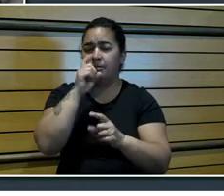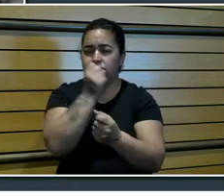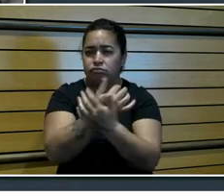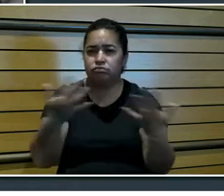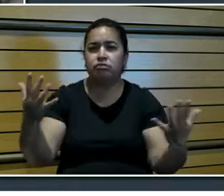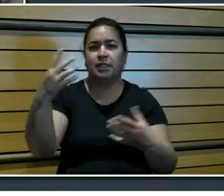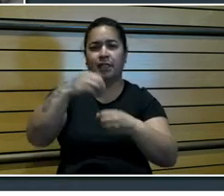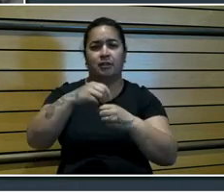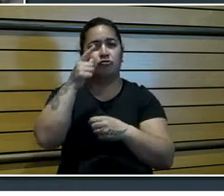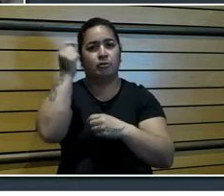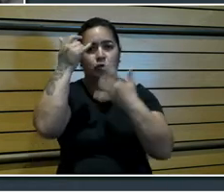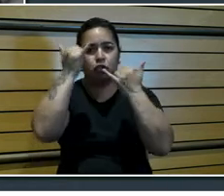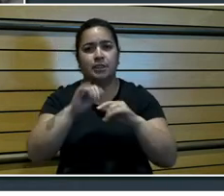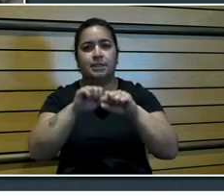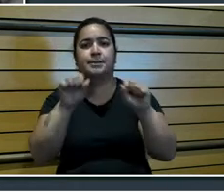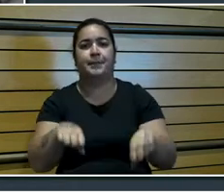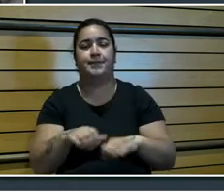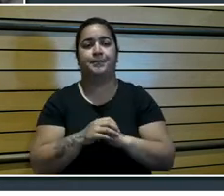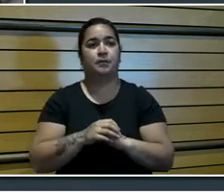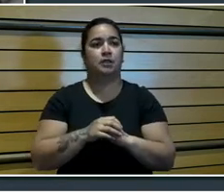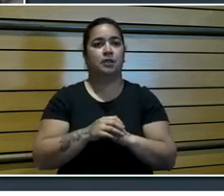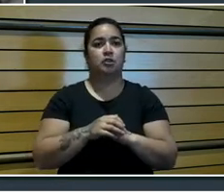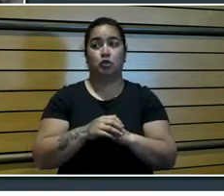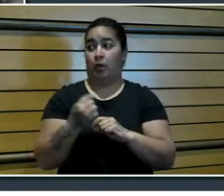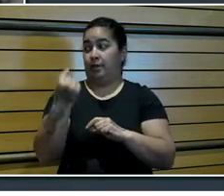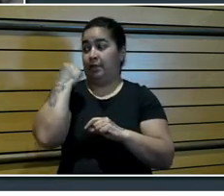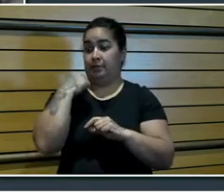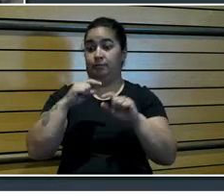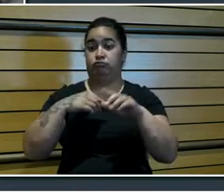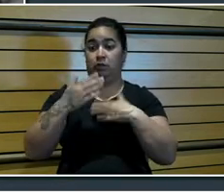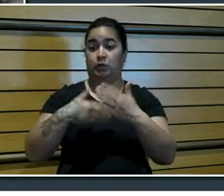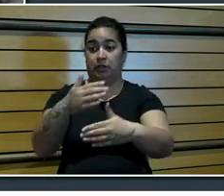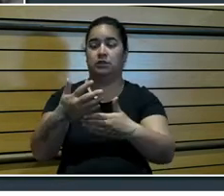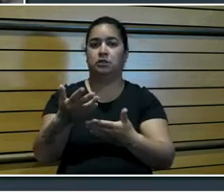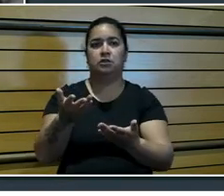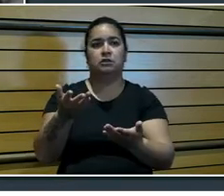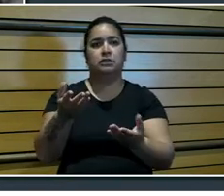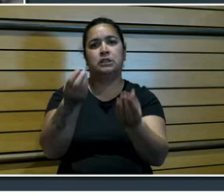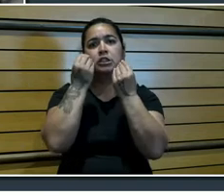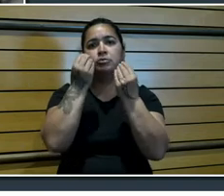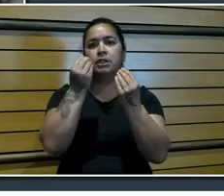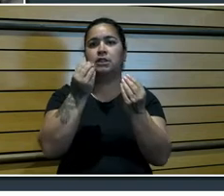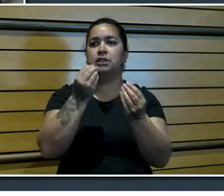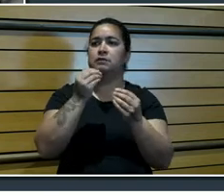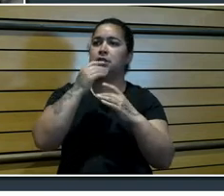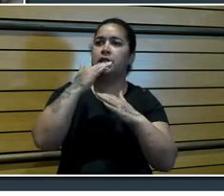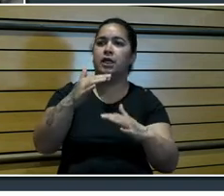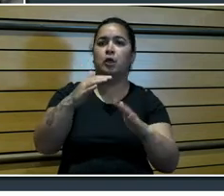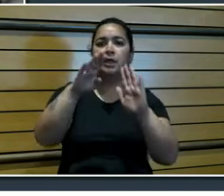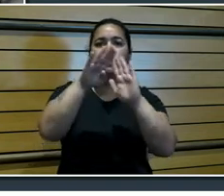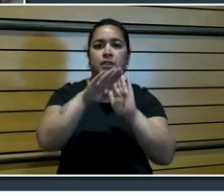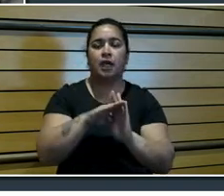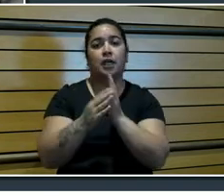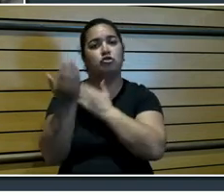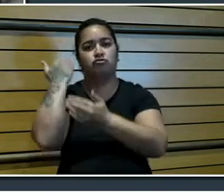system. This process led me to Te Reo, the Tikanga, and the history of Tangata Whenua,